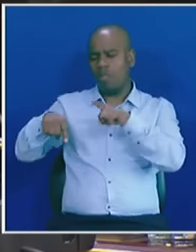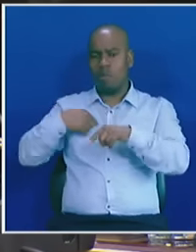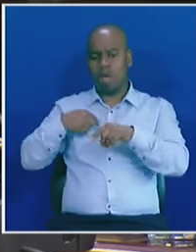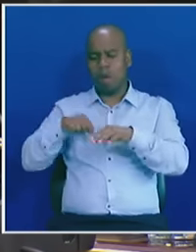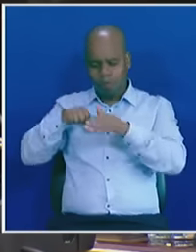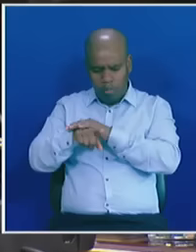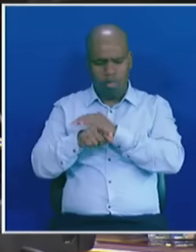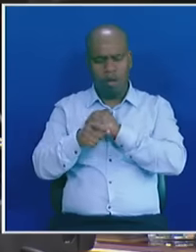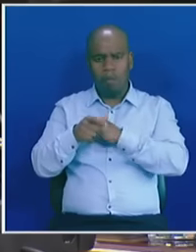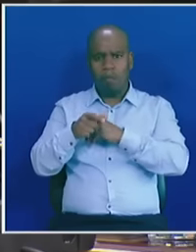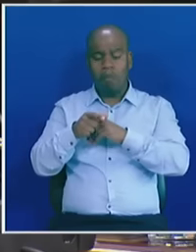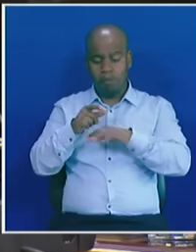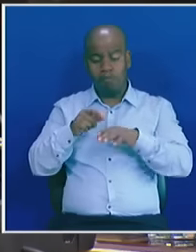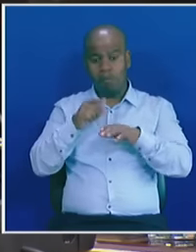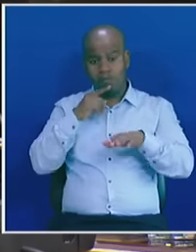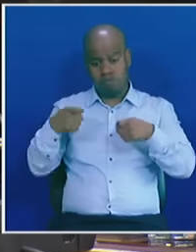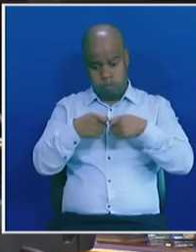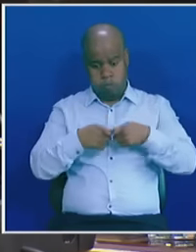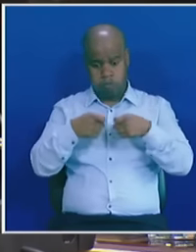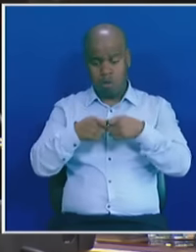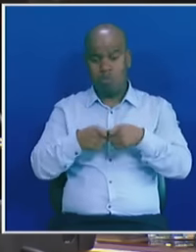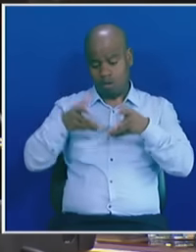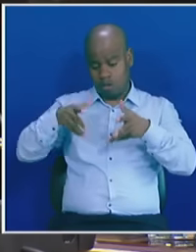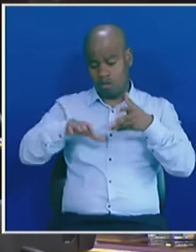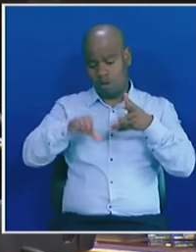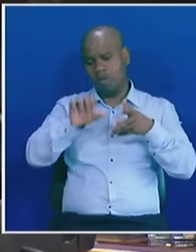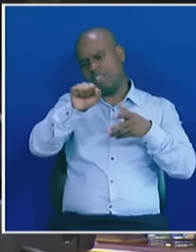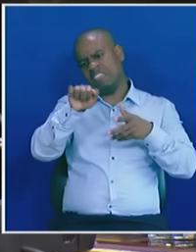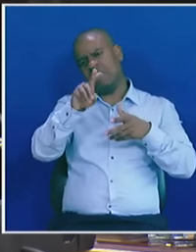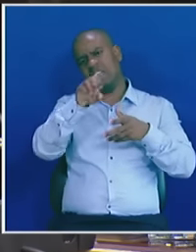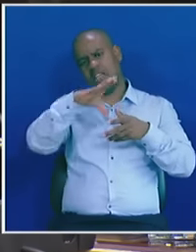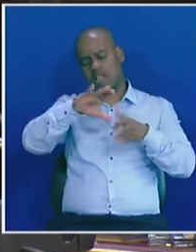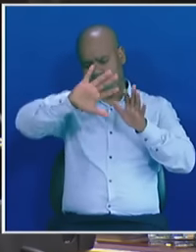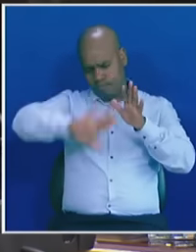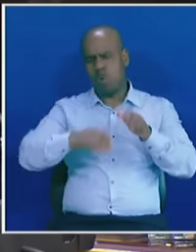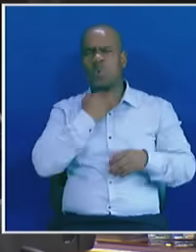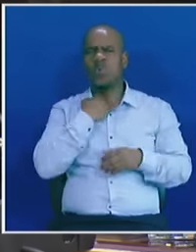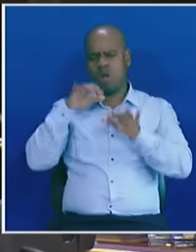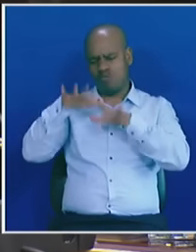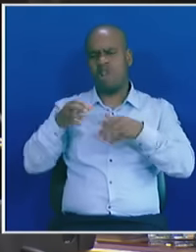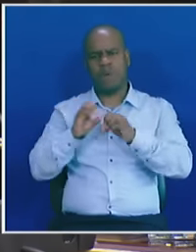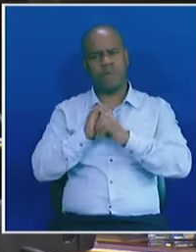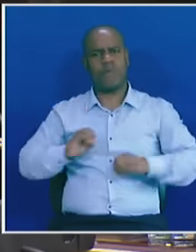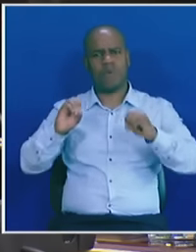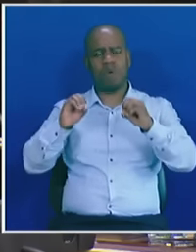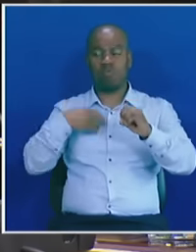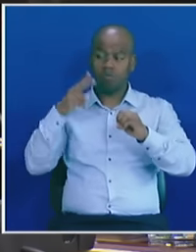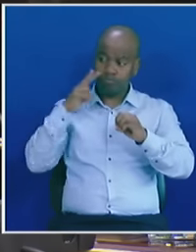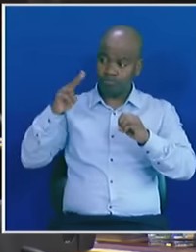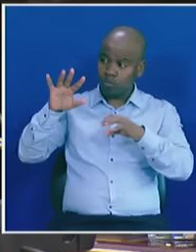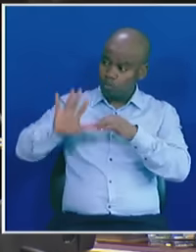terrorism, as well as the impact of the current drought on SADC region as a whole. We also need to look at our neighbors in